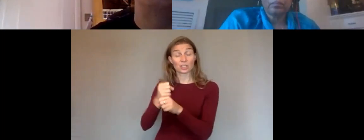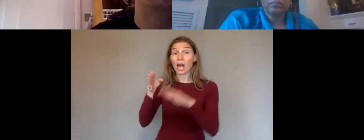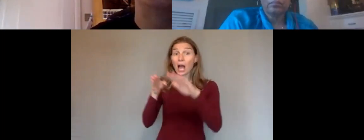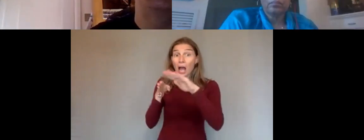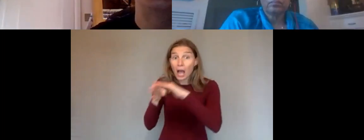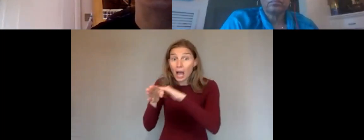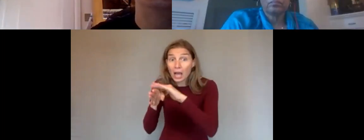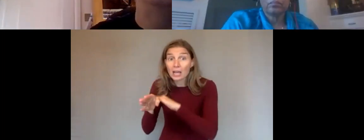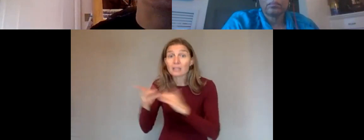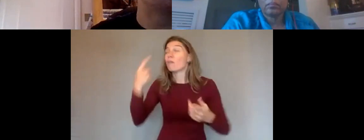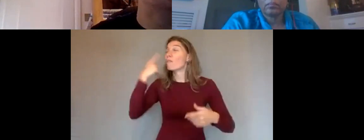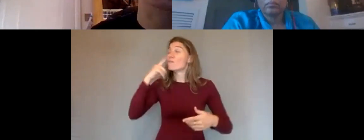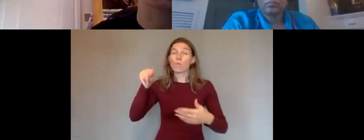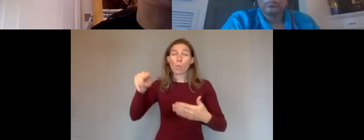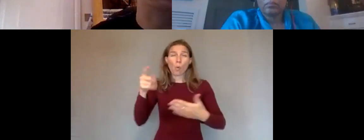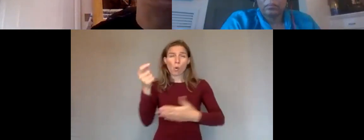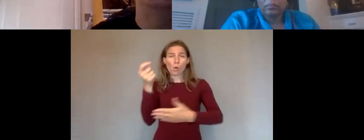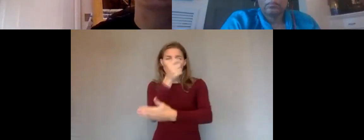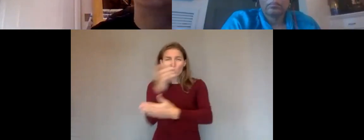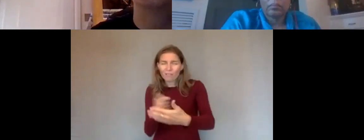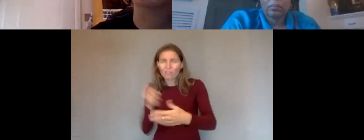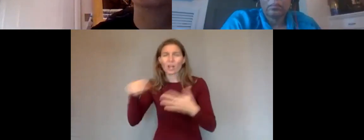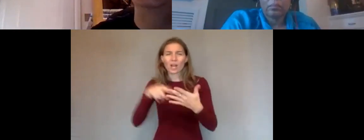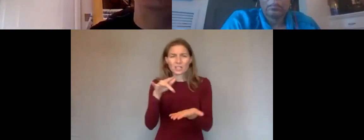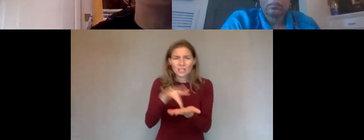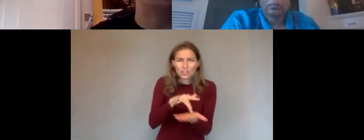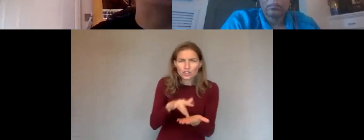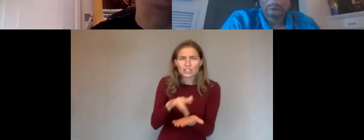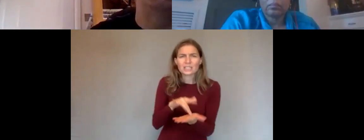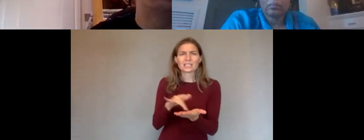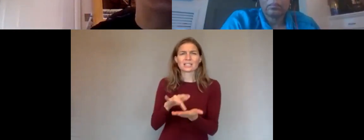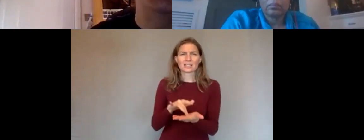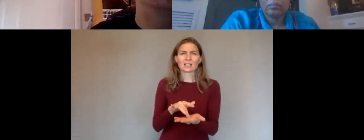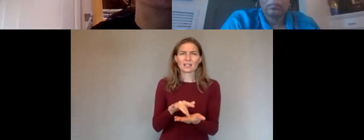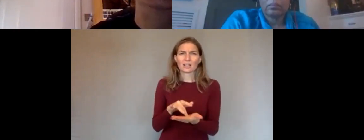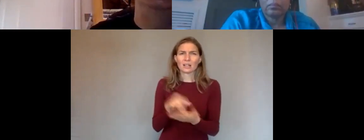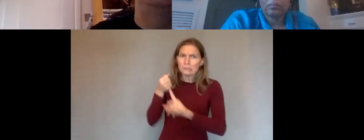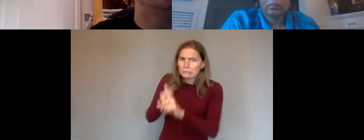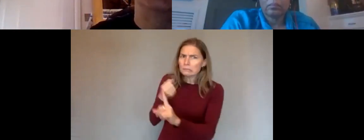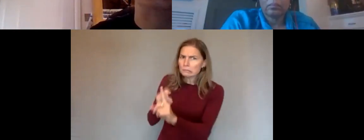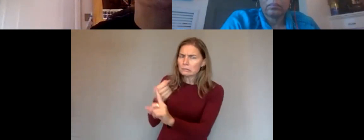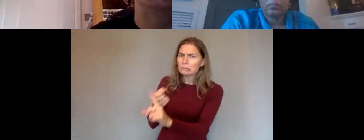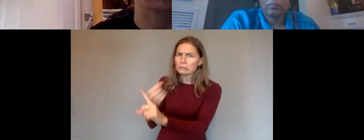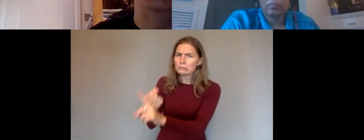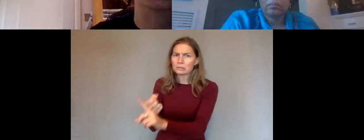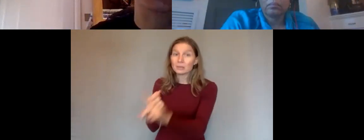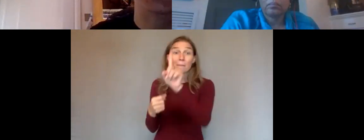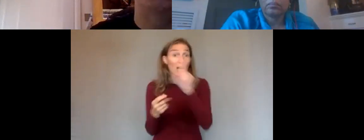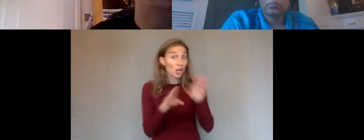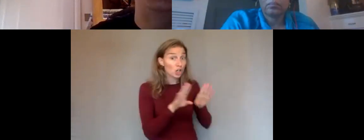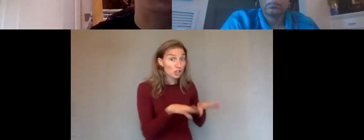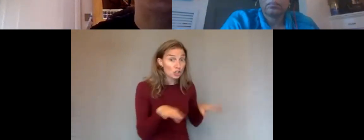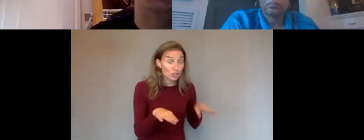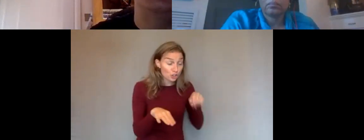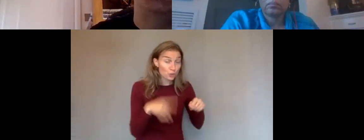graphical user interfaces, touchscreen devices, and so on. And I'm also very conscious that children coming through today